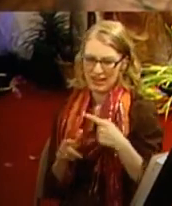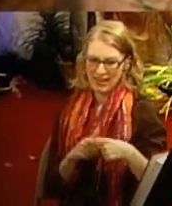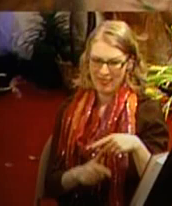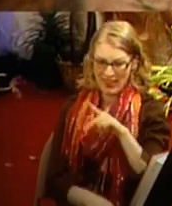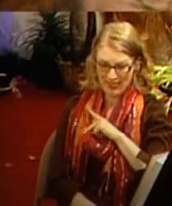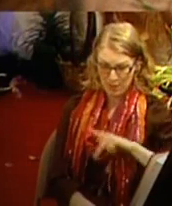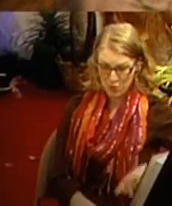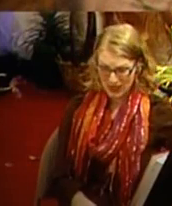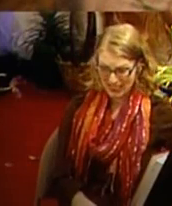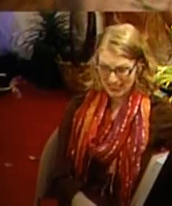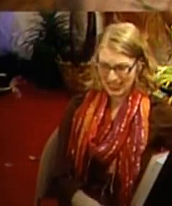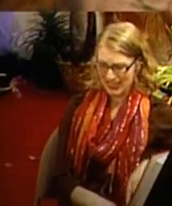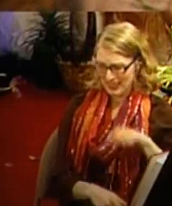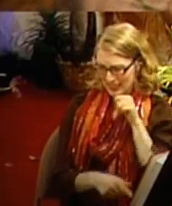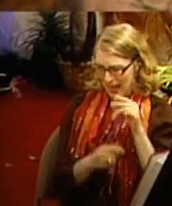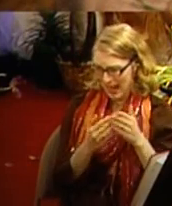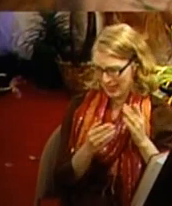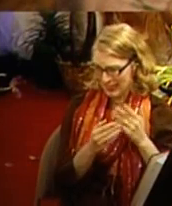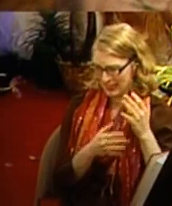her love.